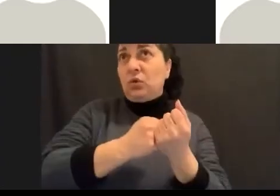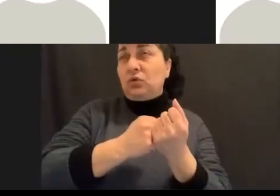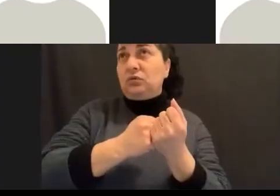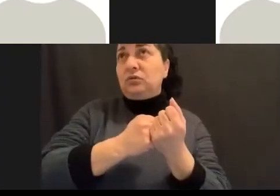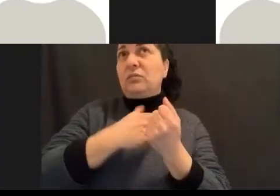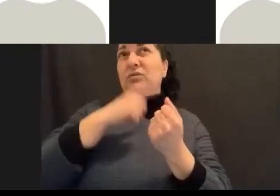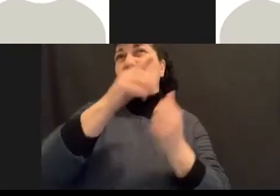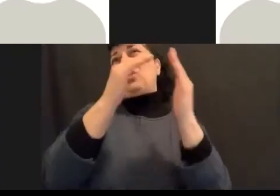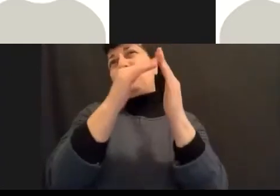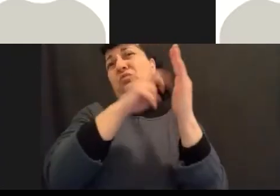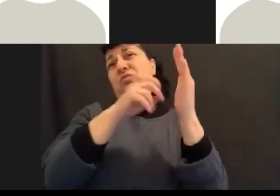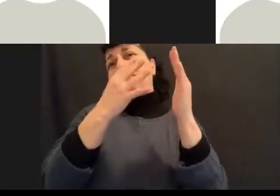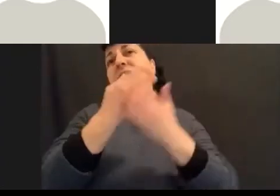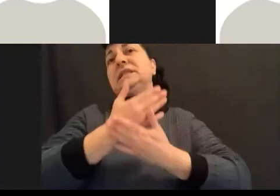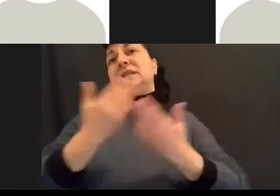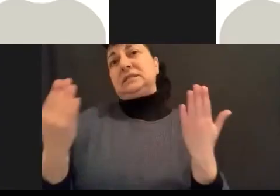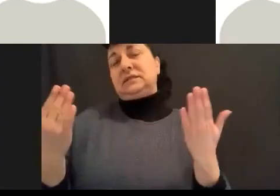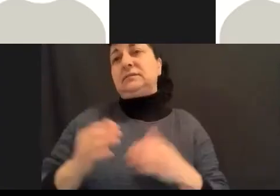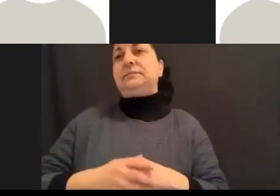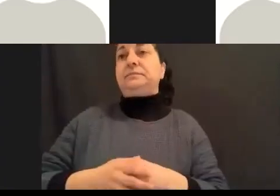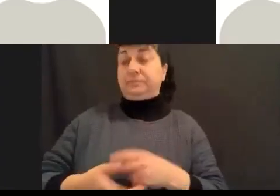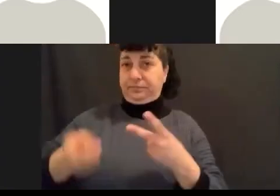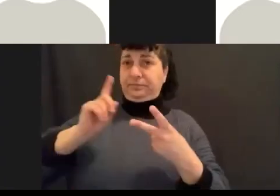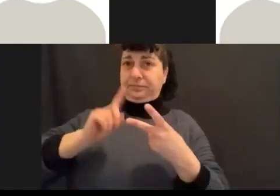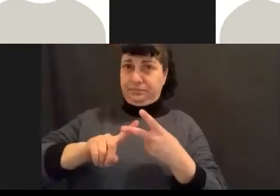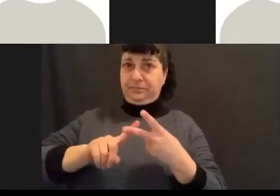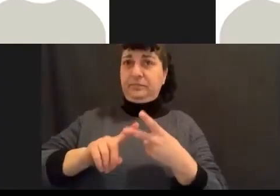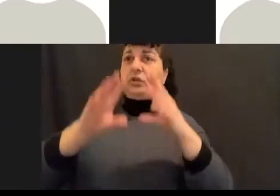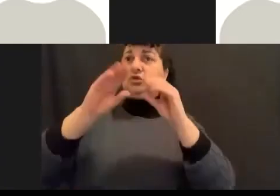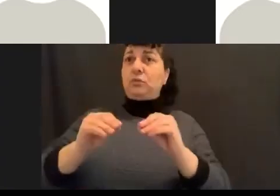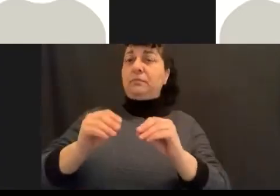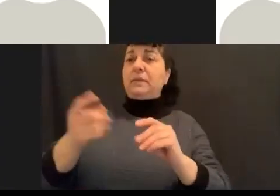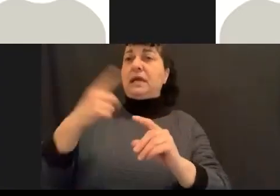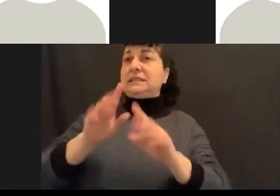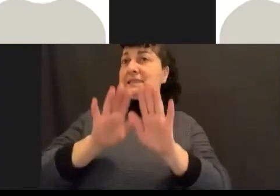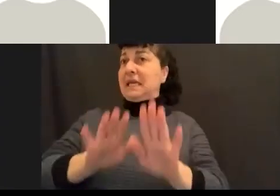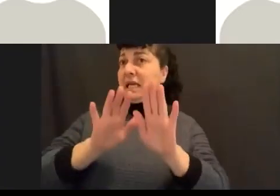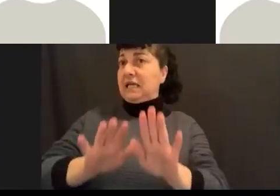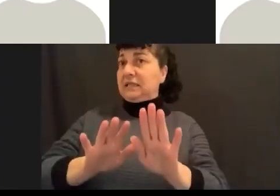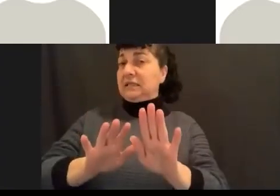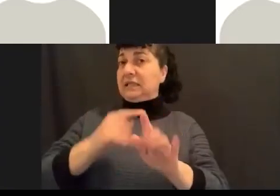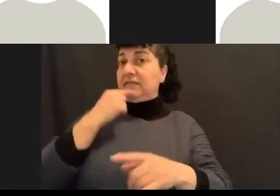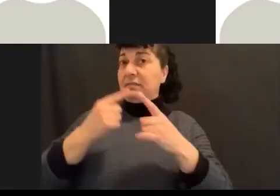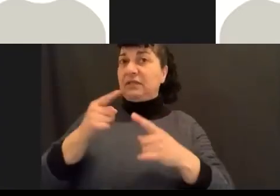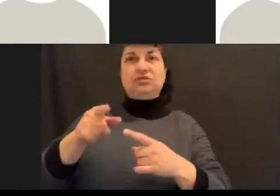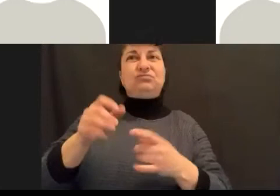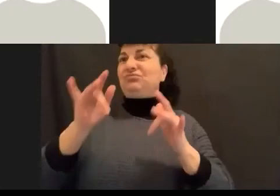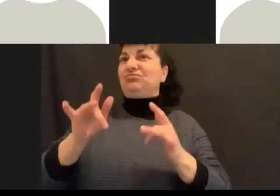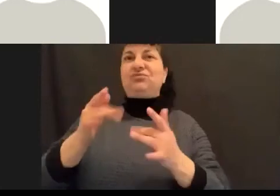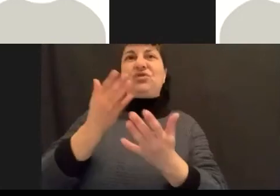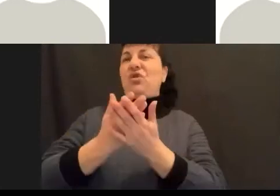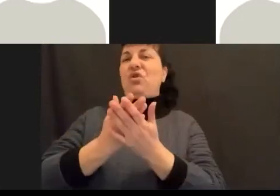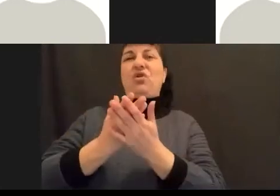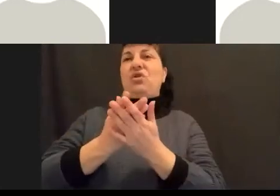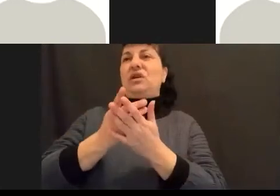quarantining. The stop and stay information has not been published on the department's website because it's a relatively